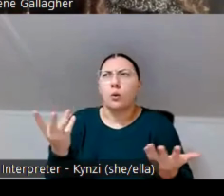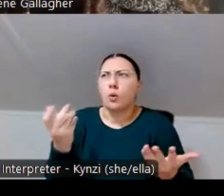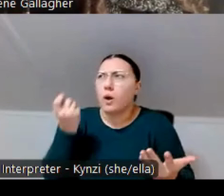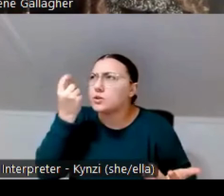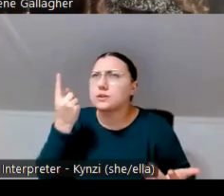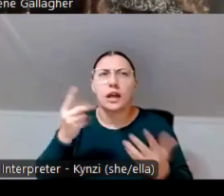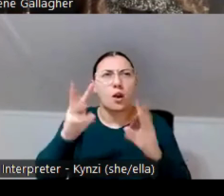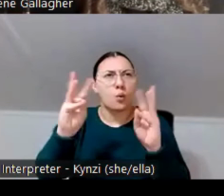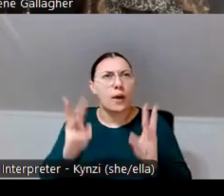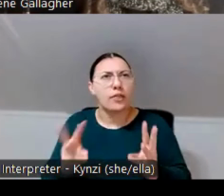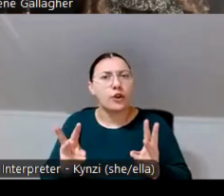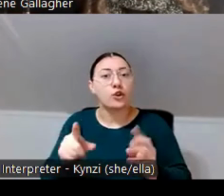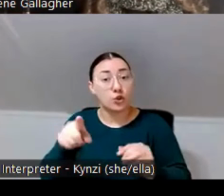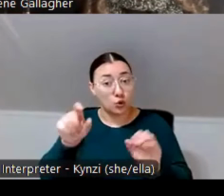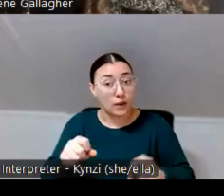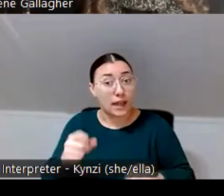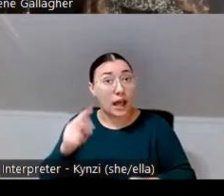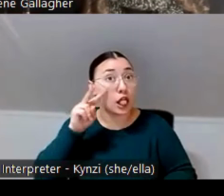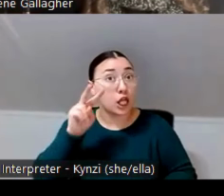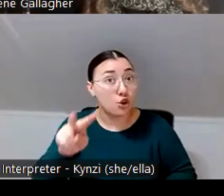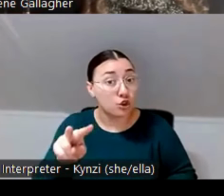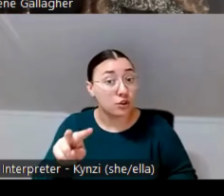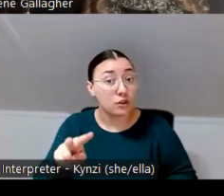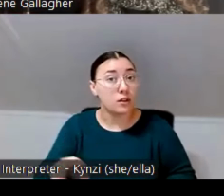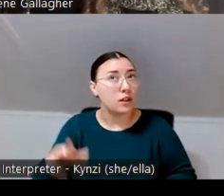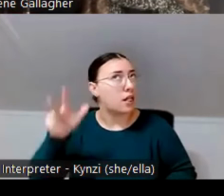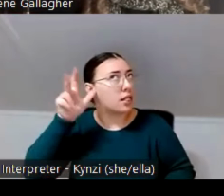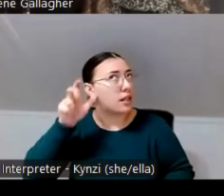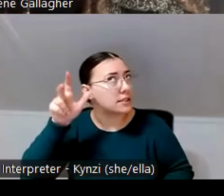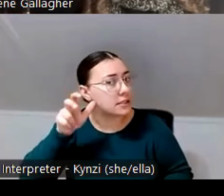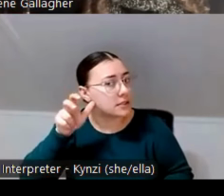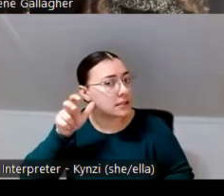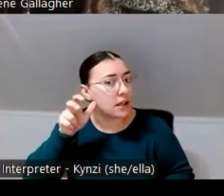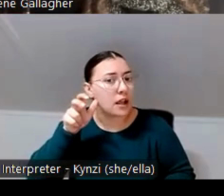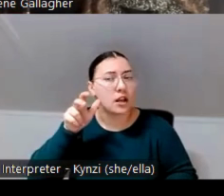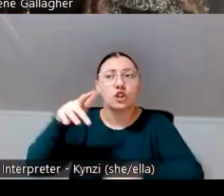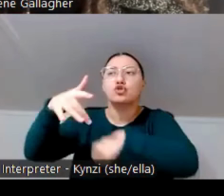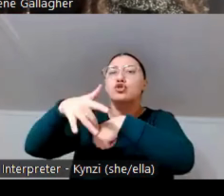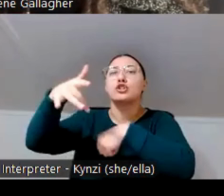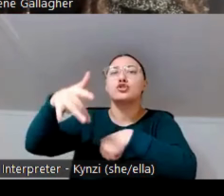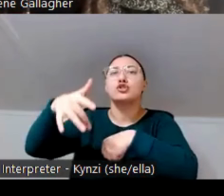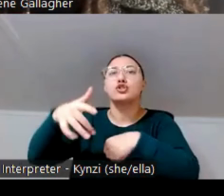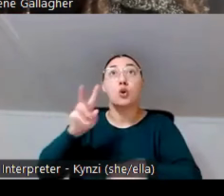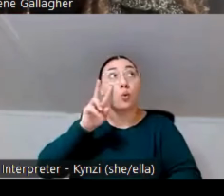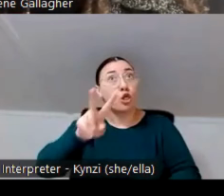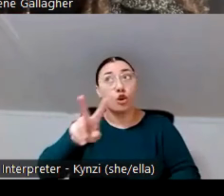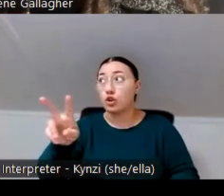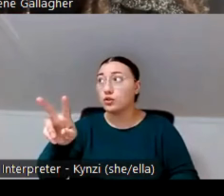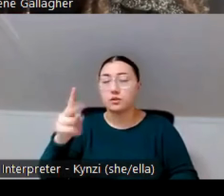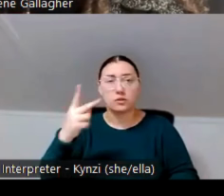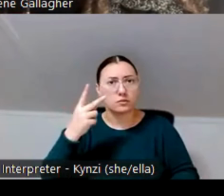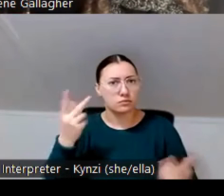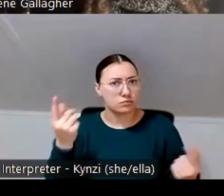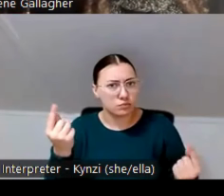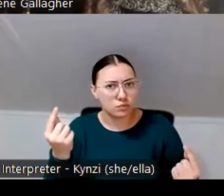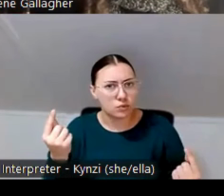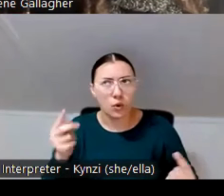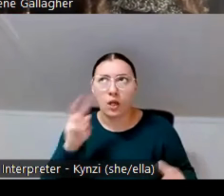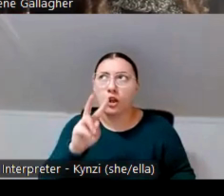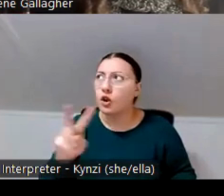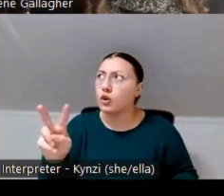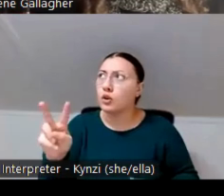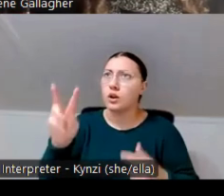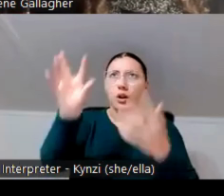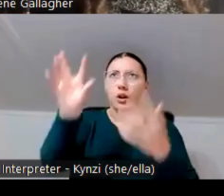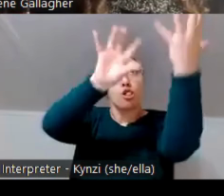When we look, what do we see? Is there any fog, clouds, snow?